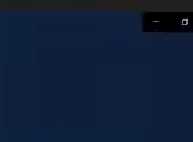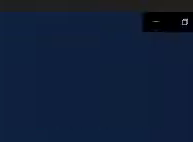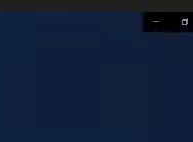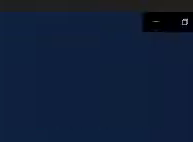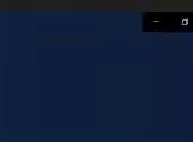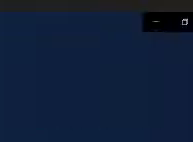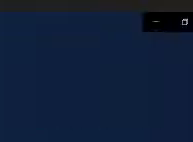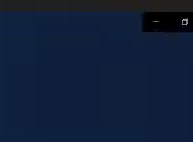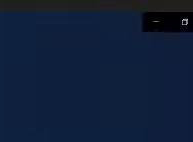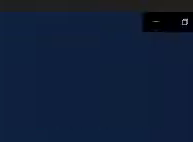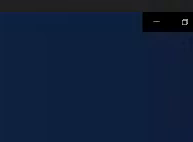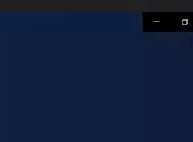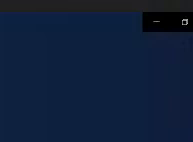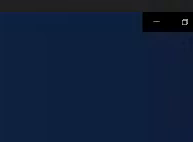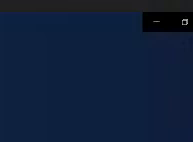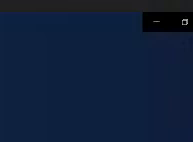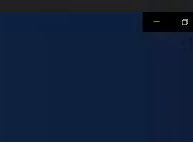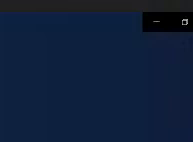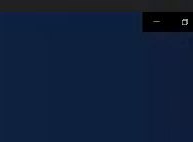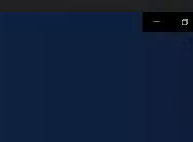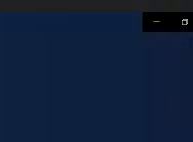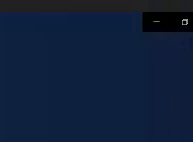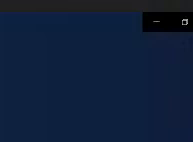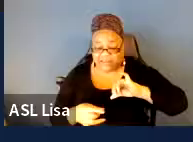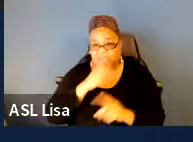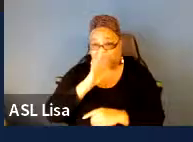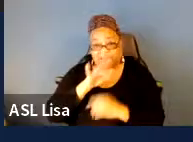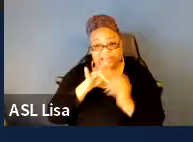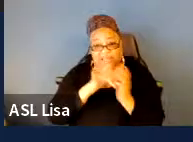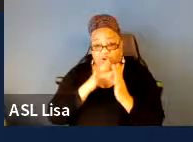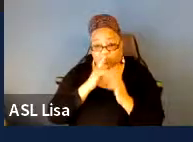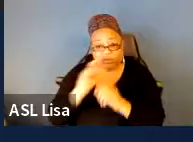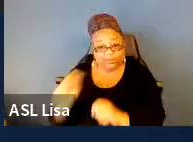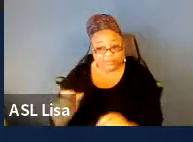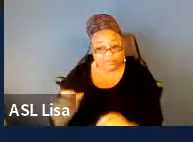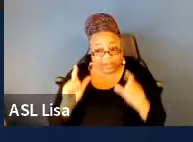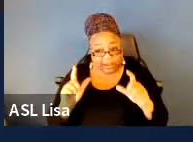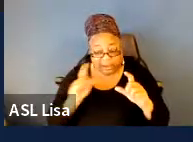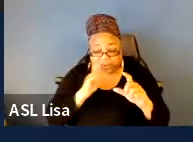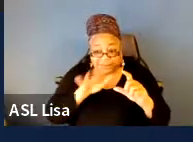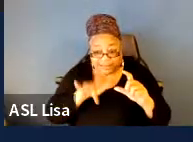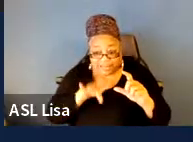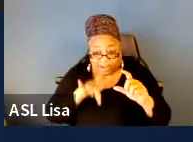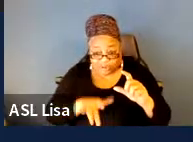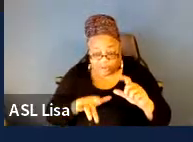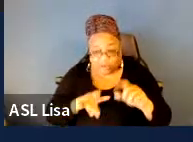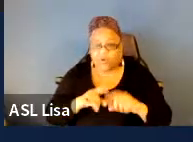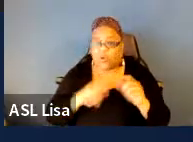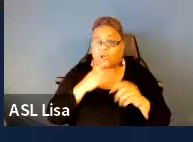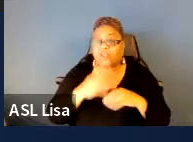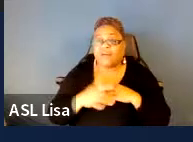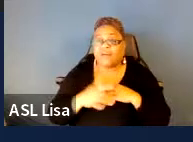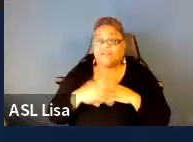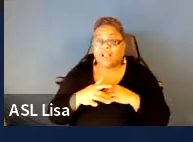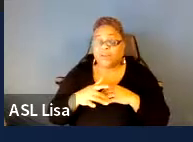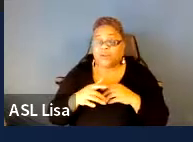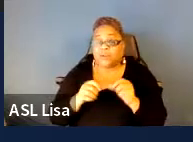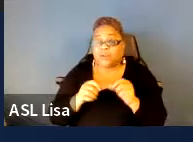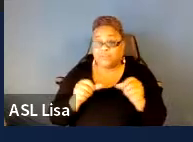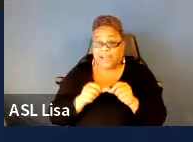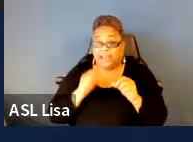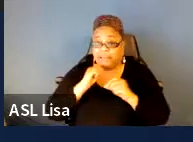sign. It's not centered on the sign itself, and it's not centered on the available space that you have for the